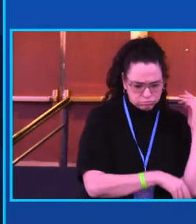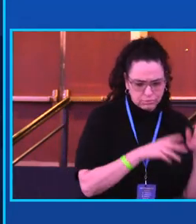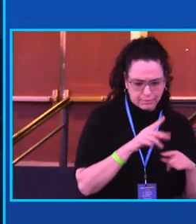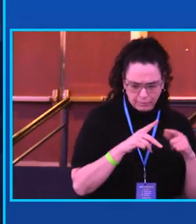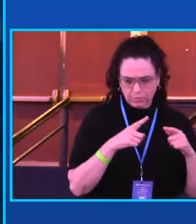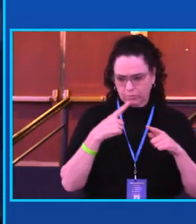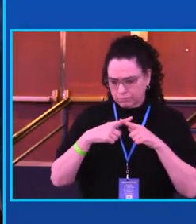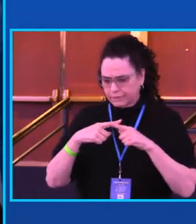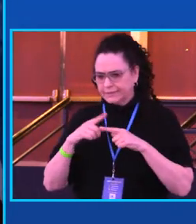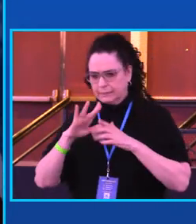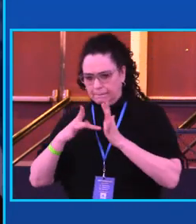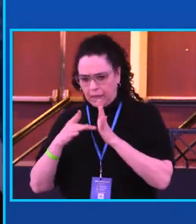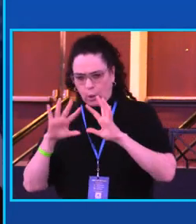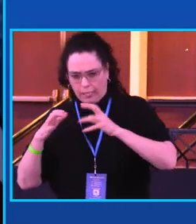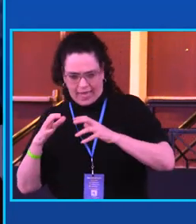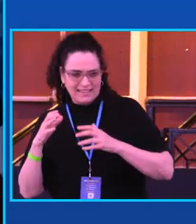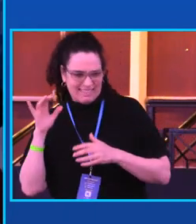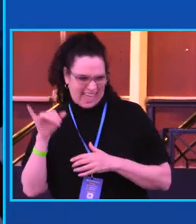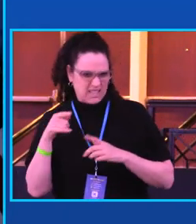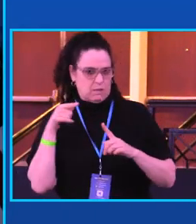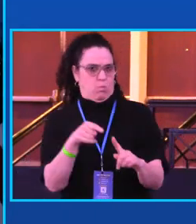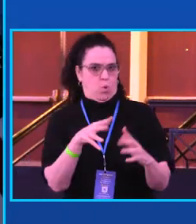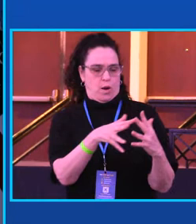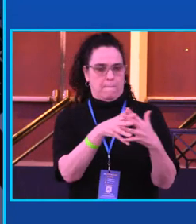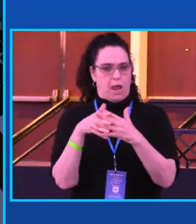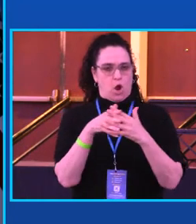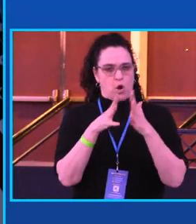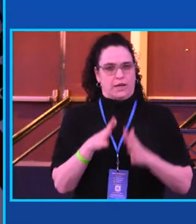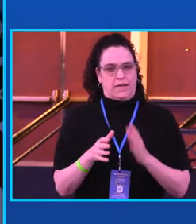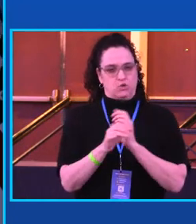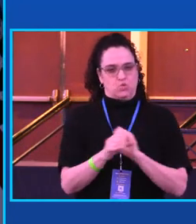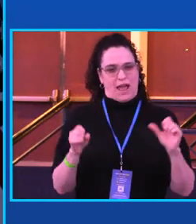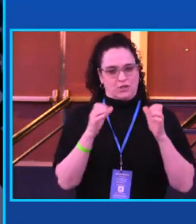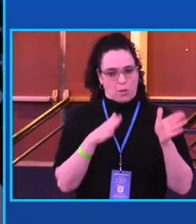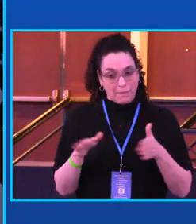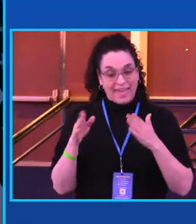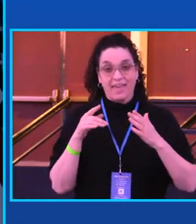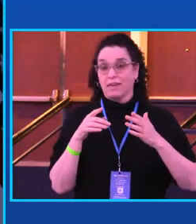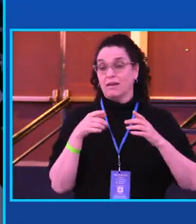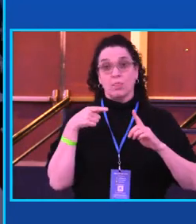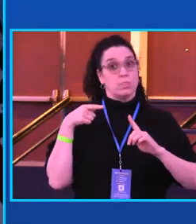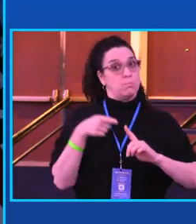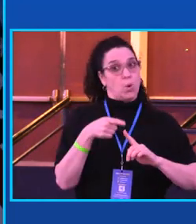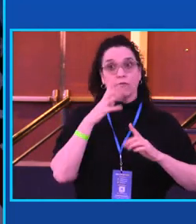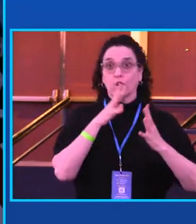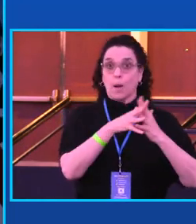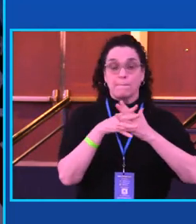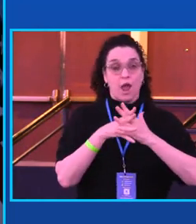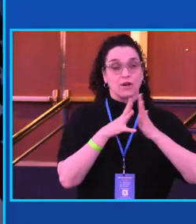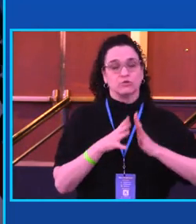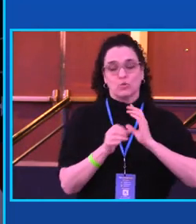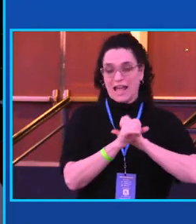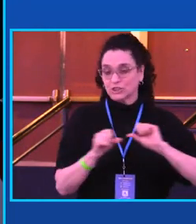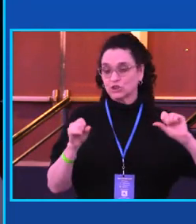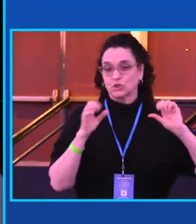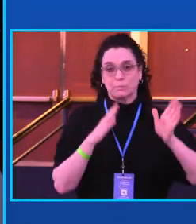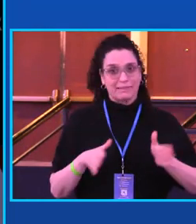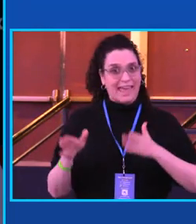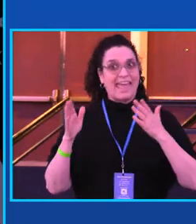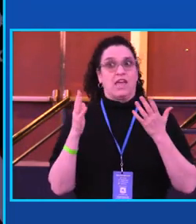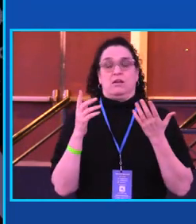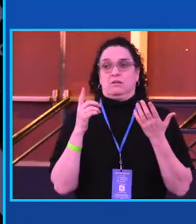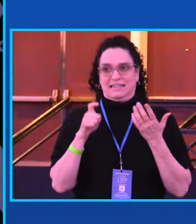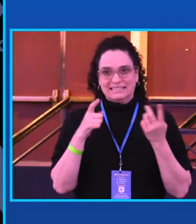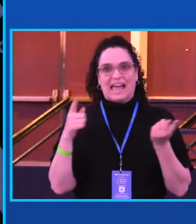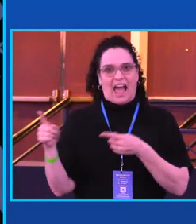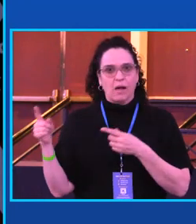represents. Talk about still the impact of the American Rescue Plan, which was the first bill he passed when taking office. The unemployment